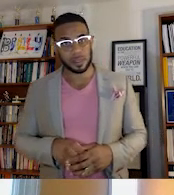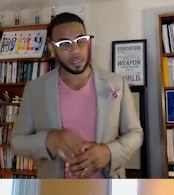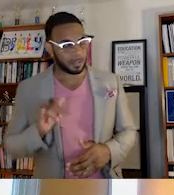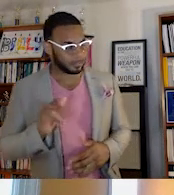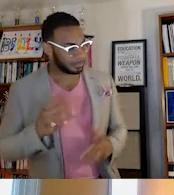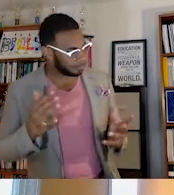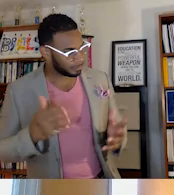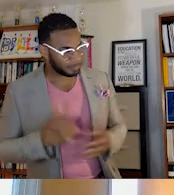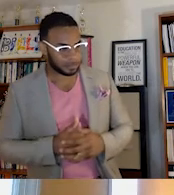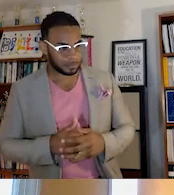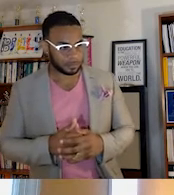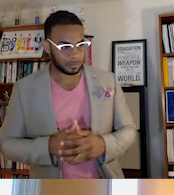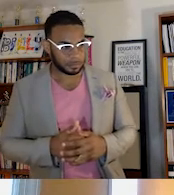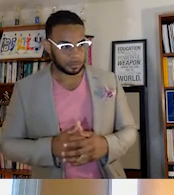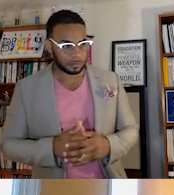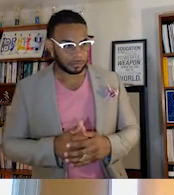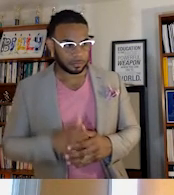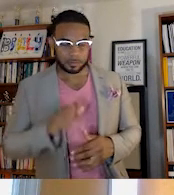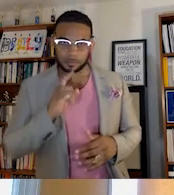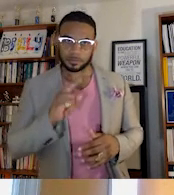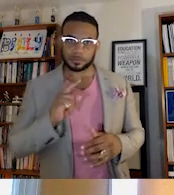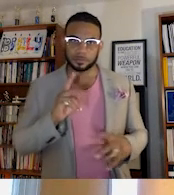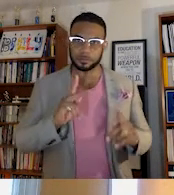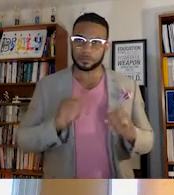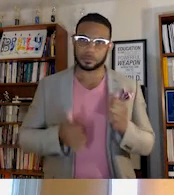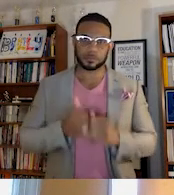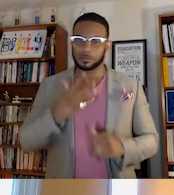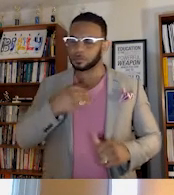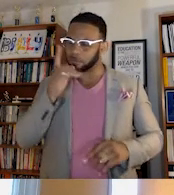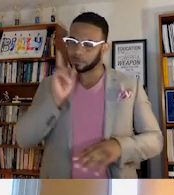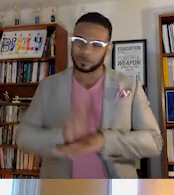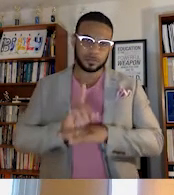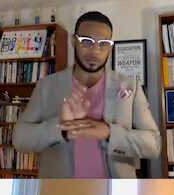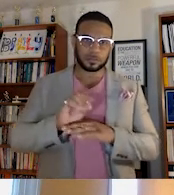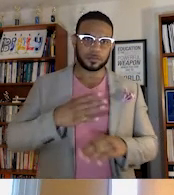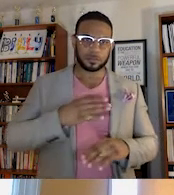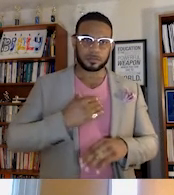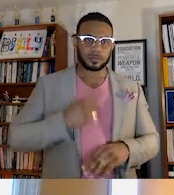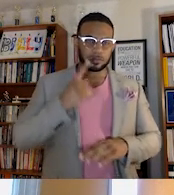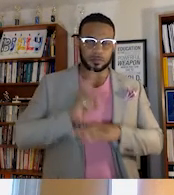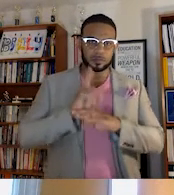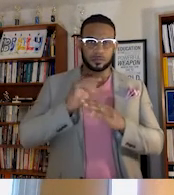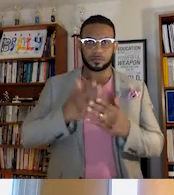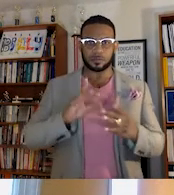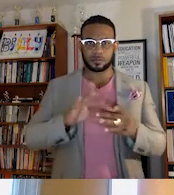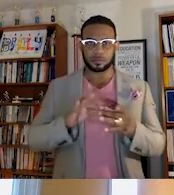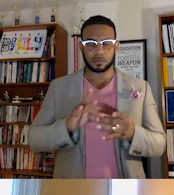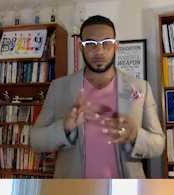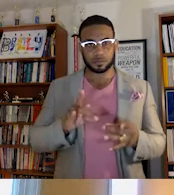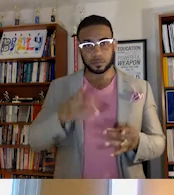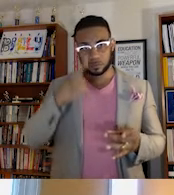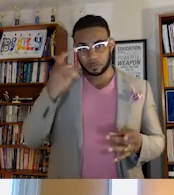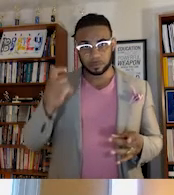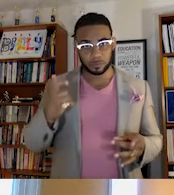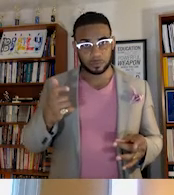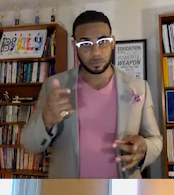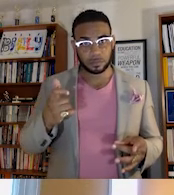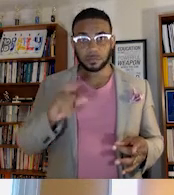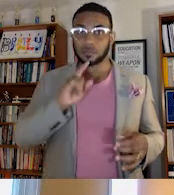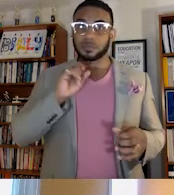Like It's so weird. that to me the most white privilege of white privilege things to say. Literally. Because